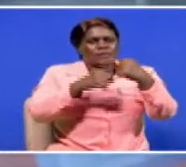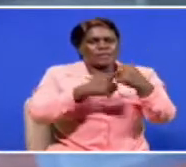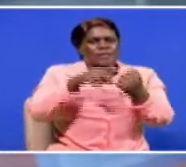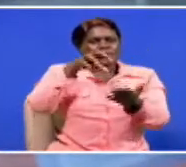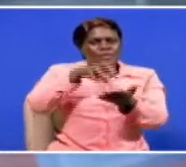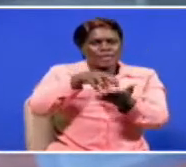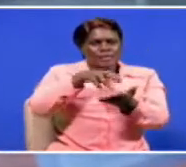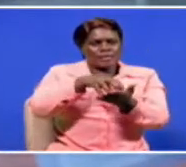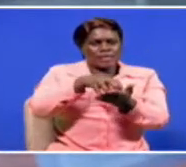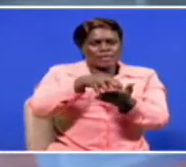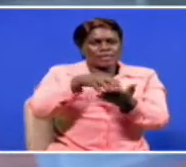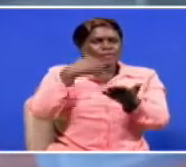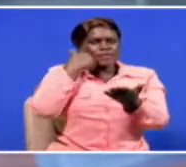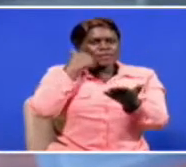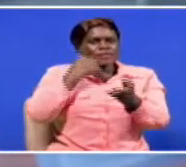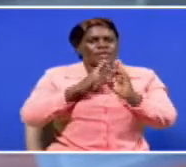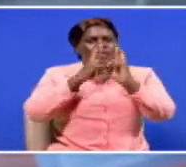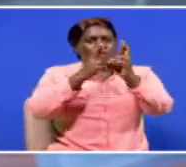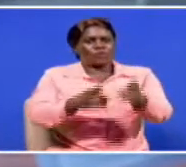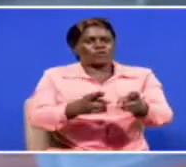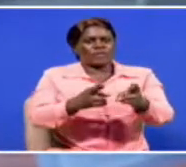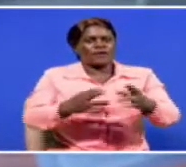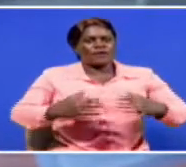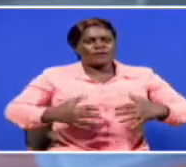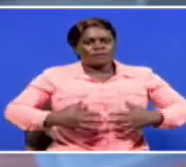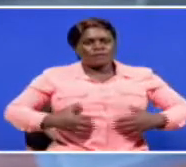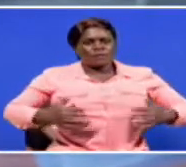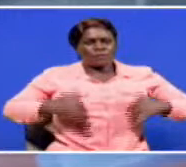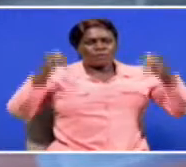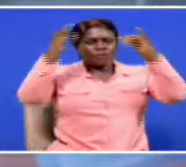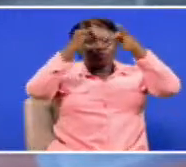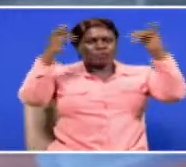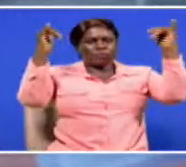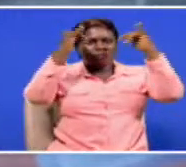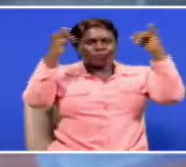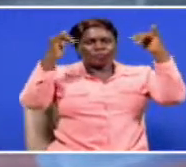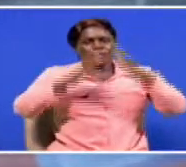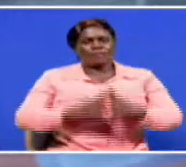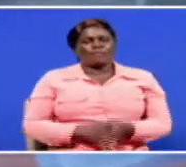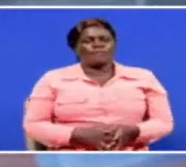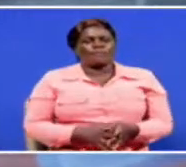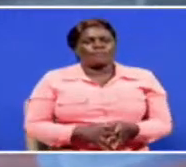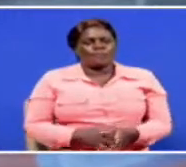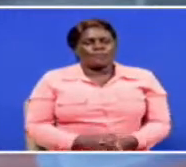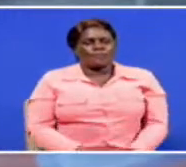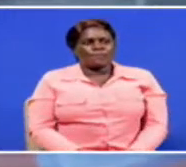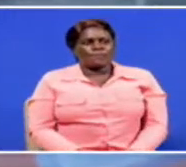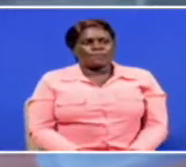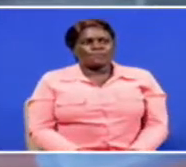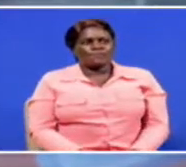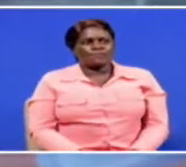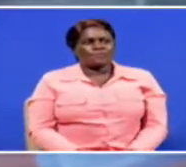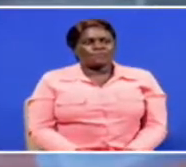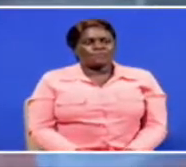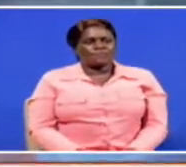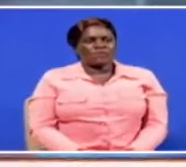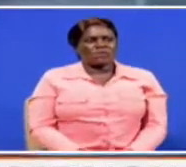of polio have been recorded in the Hagadera refugee camp in Garissa, as Husna Mohammed